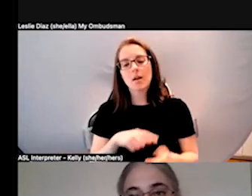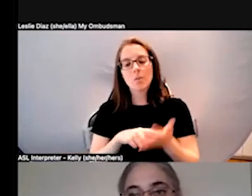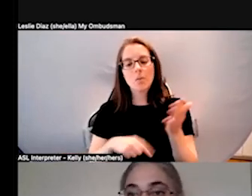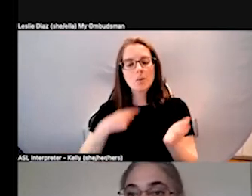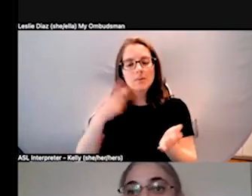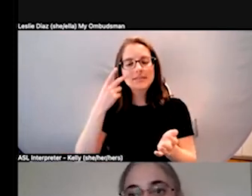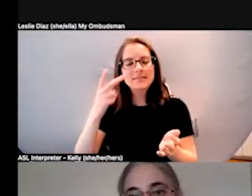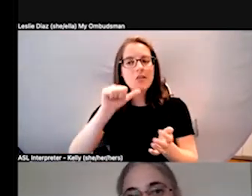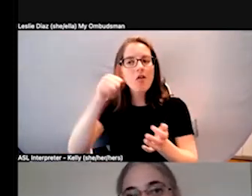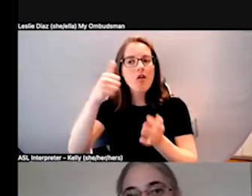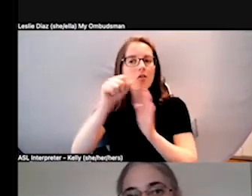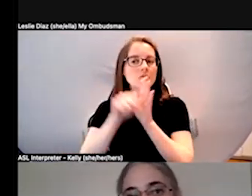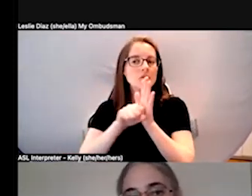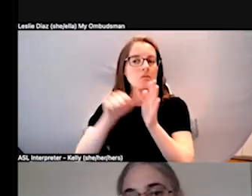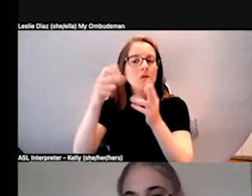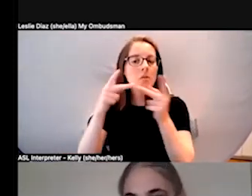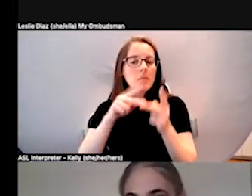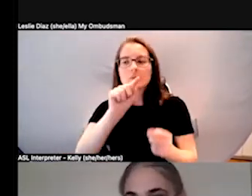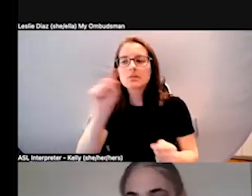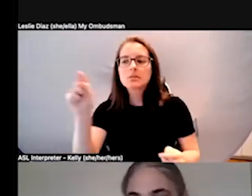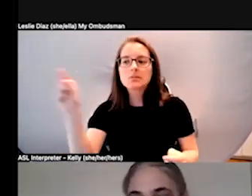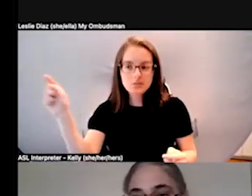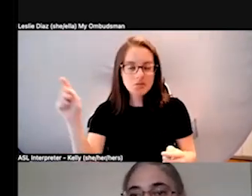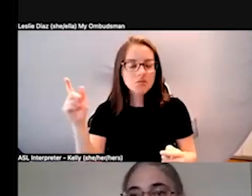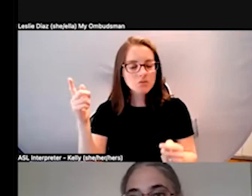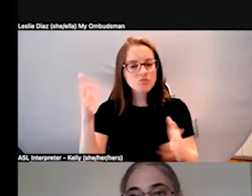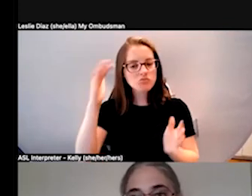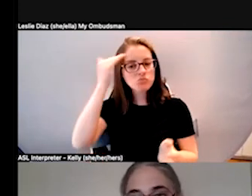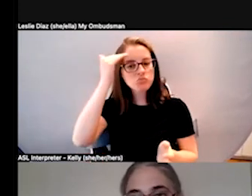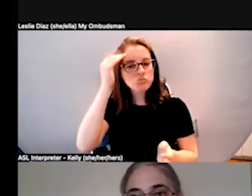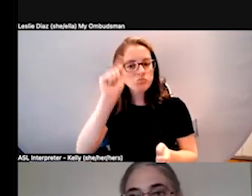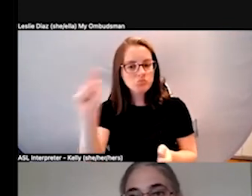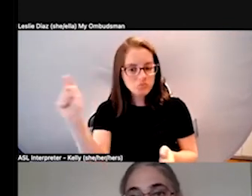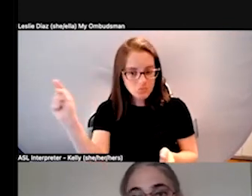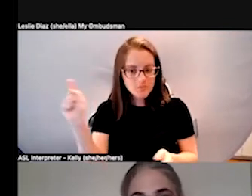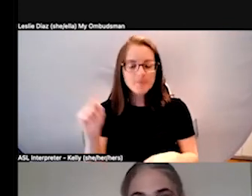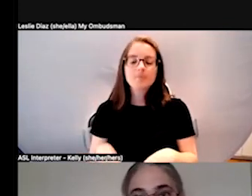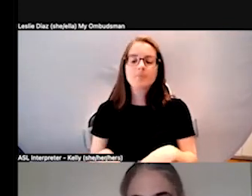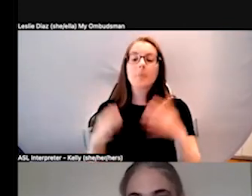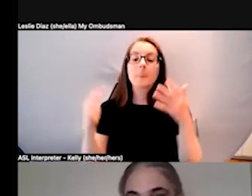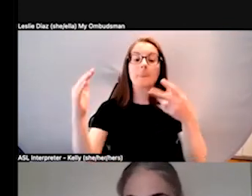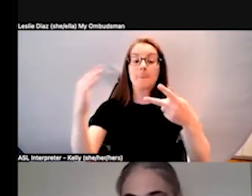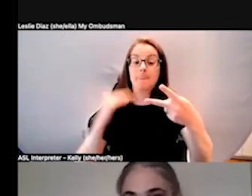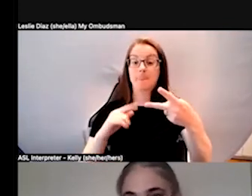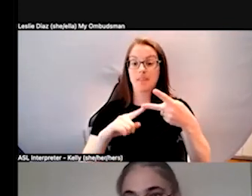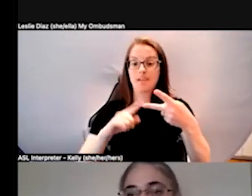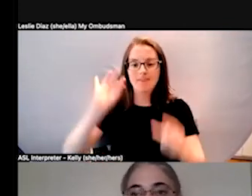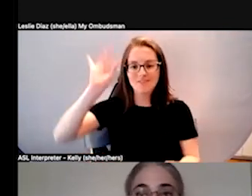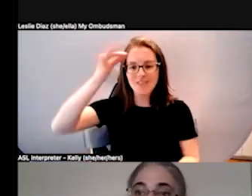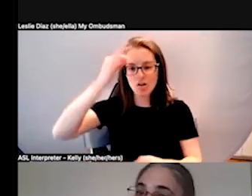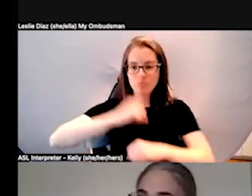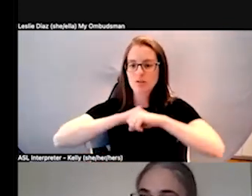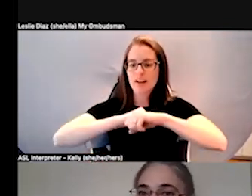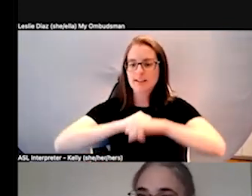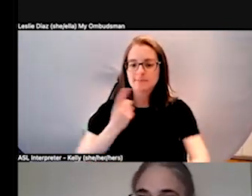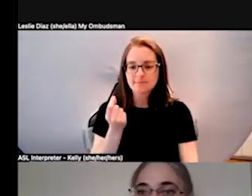in other places, just so that folks are aware of them. And then I'm going to talk a little bit about what federal protections exist